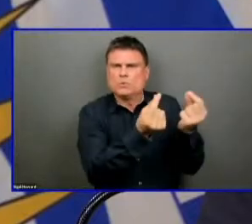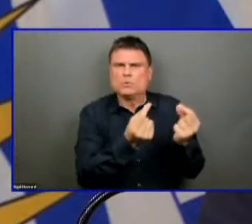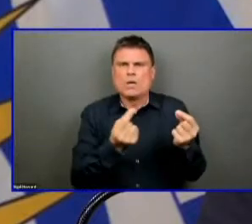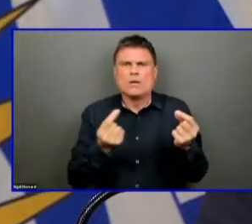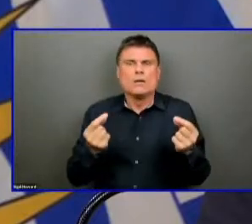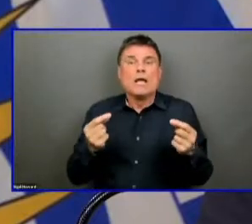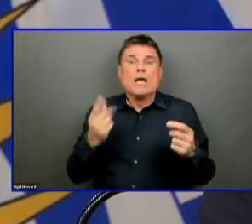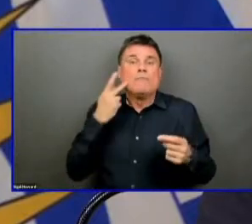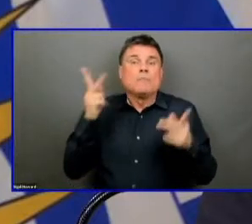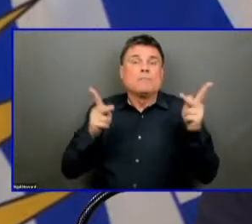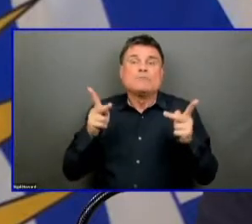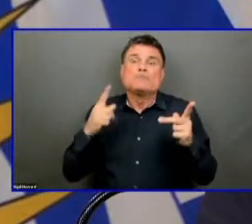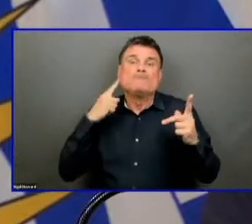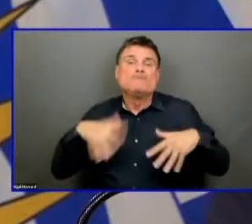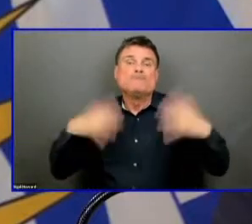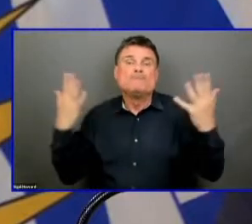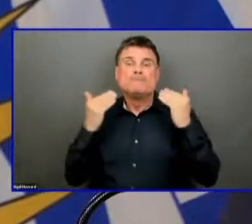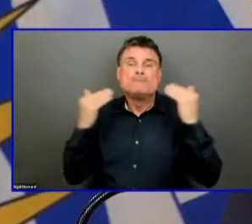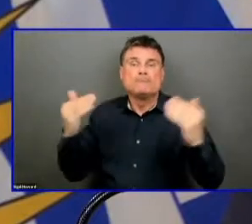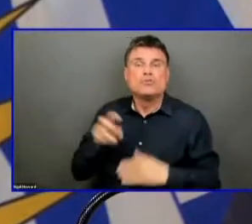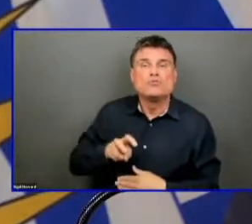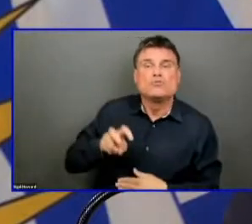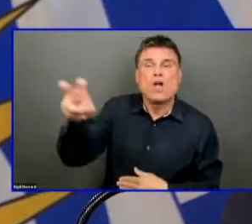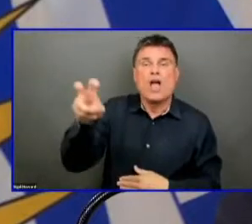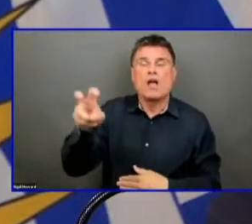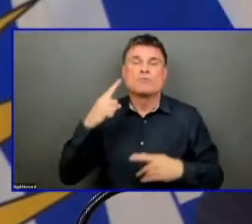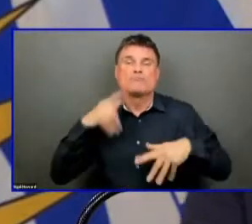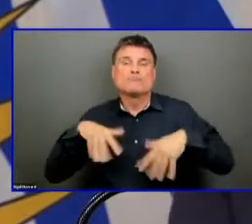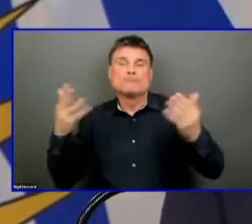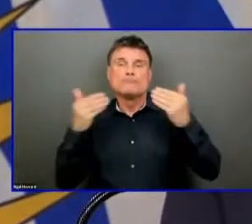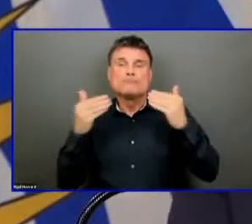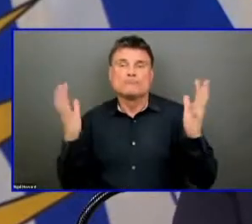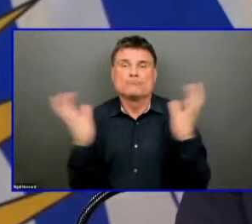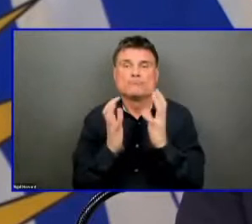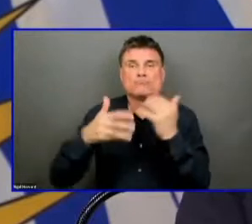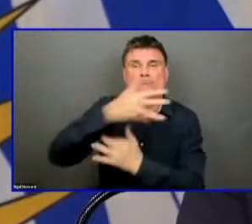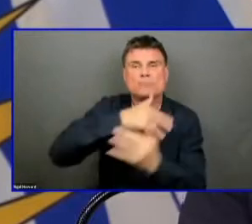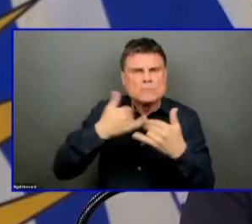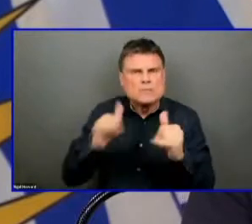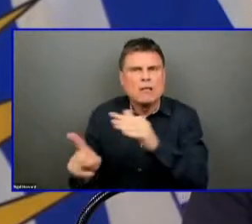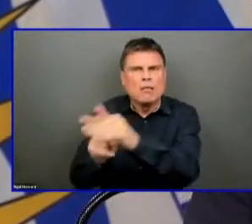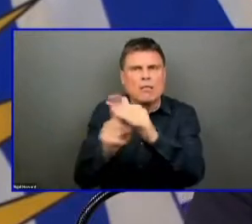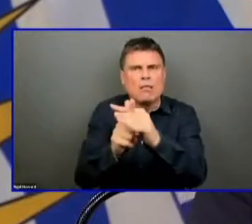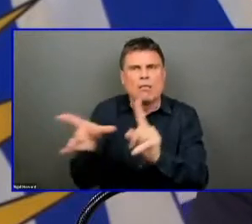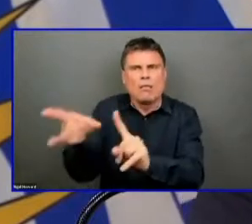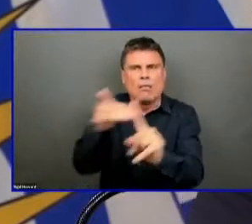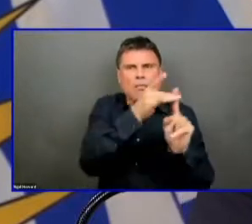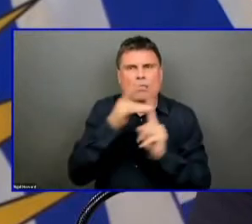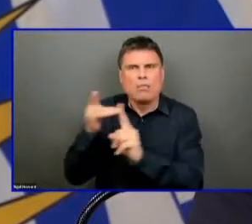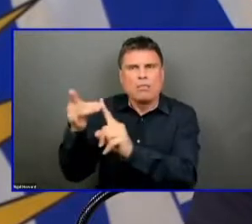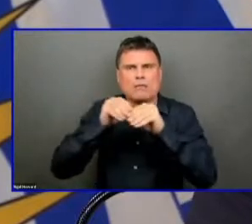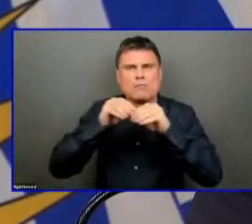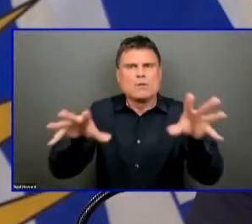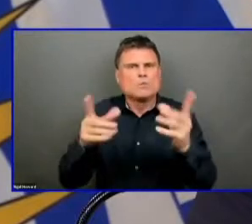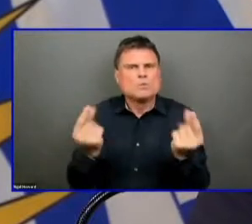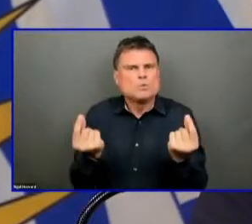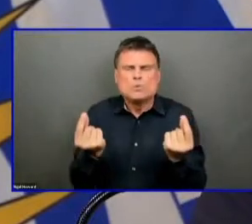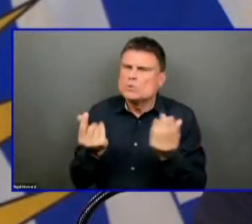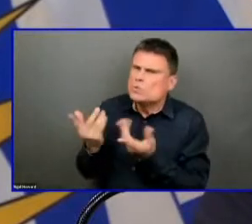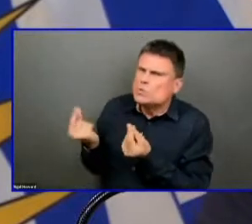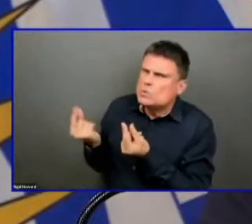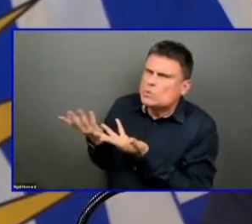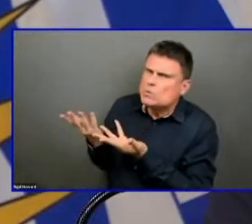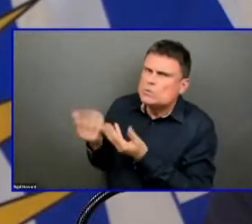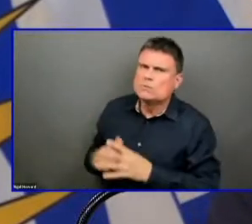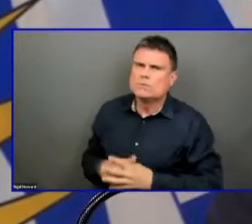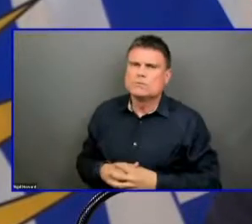around the province? Yeah, so I think that's, researchers and modelers are looking at some of the data. They don't